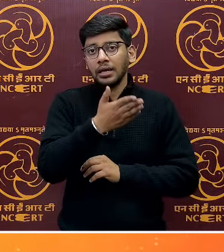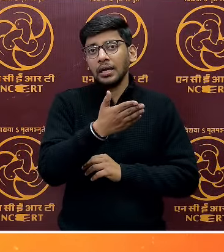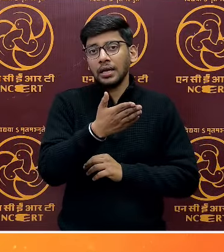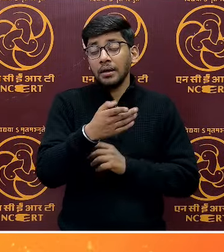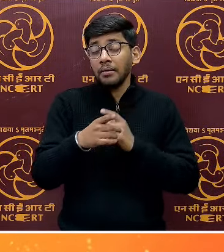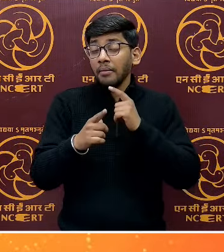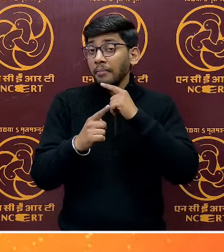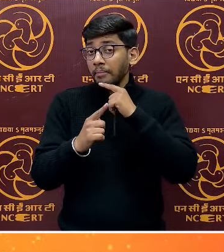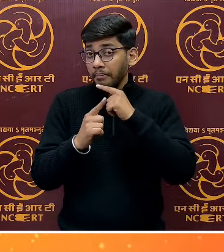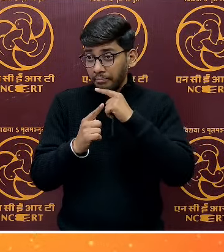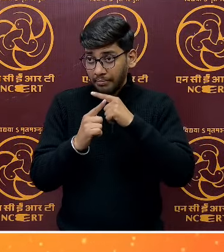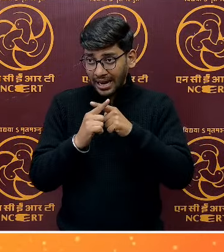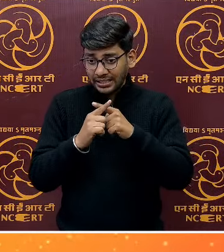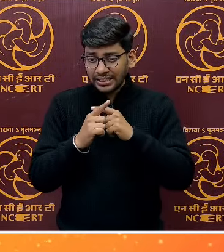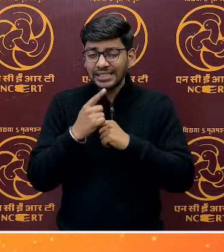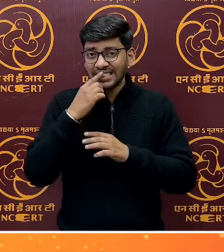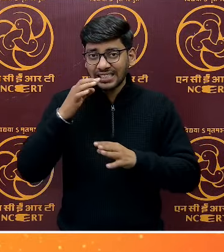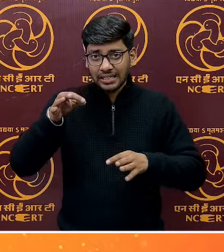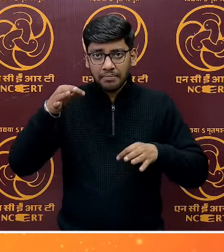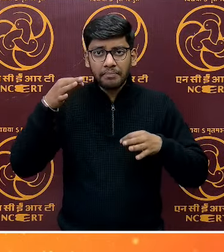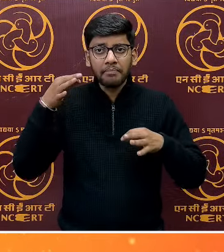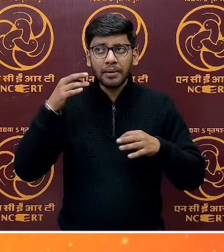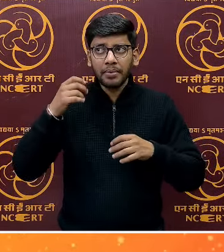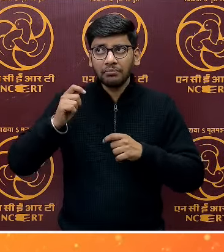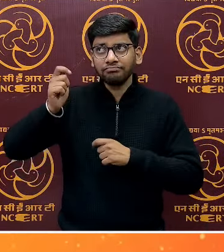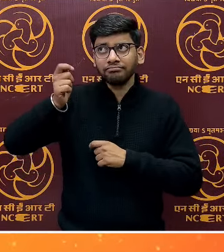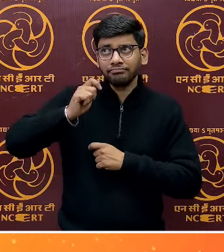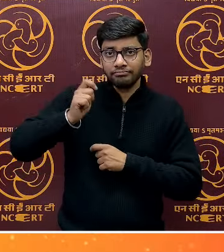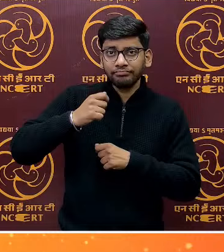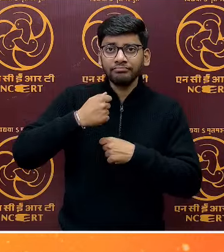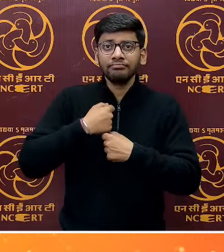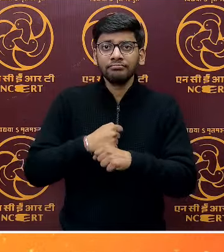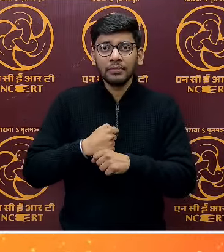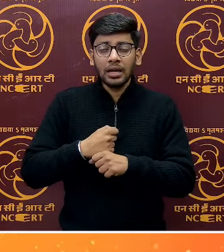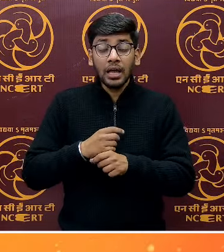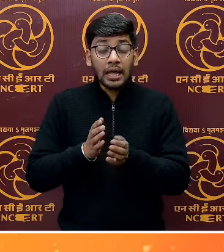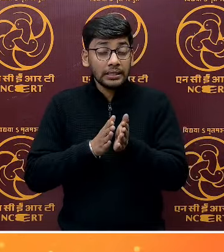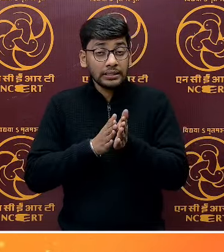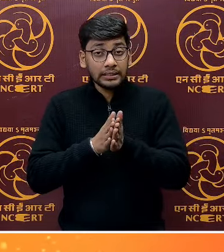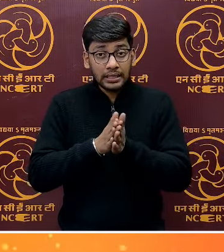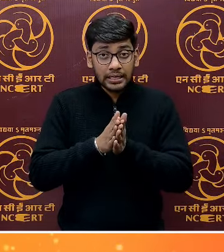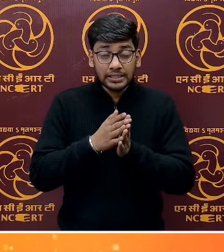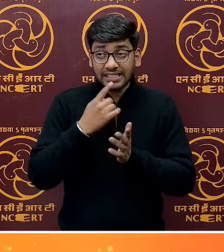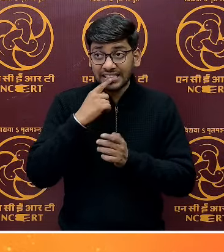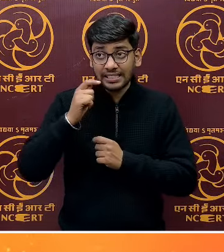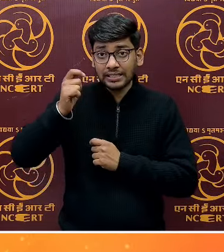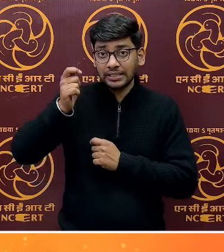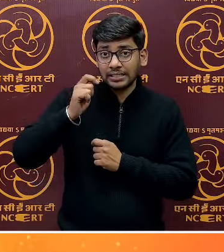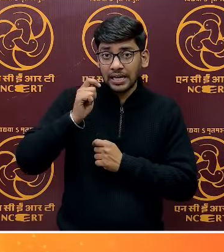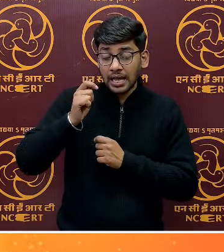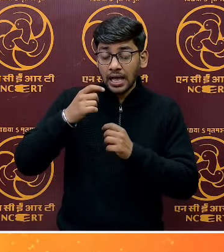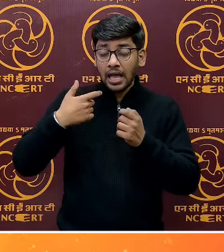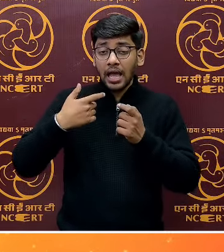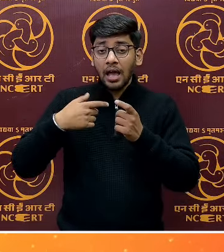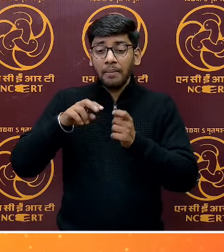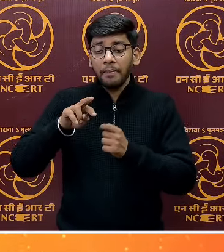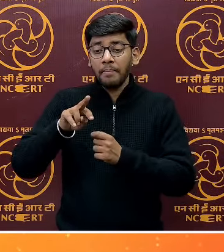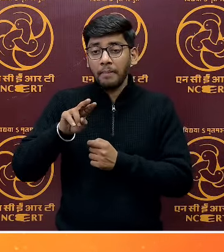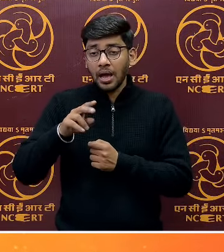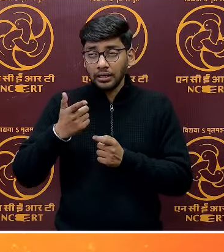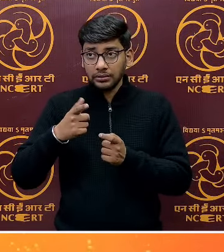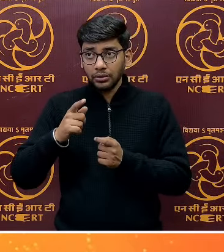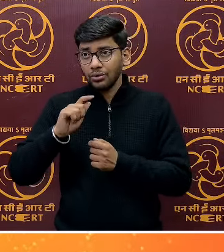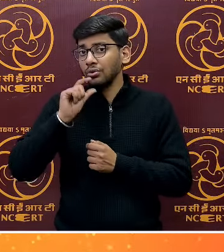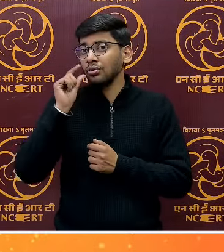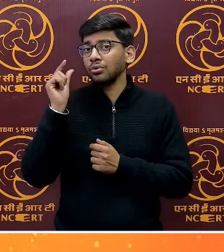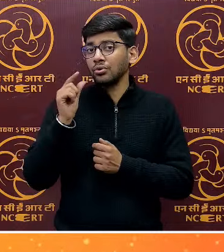named. Interestingly, it goes back. Paper kites are used to train hawks, which means